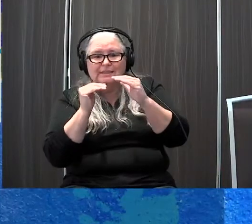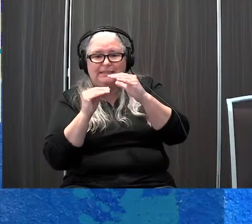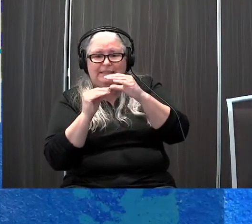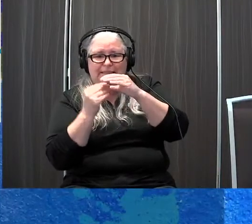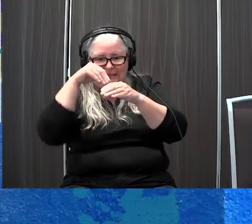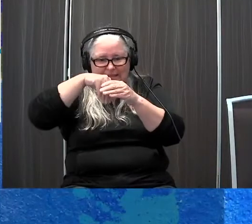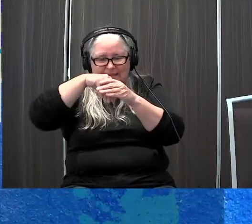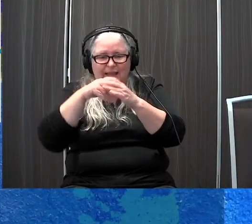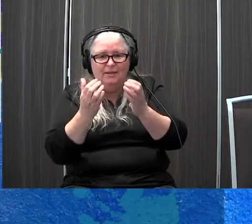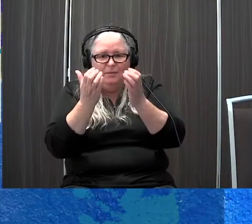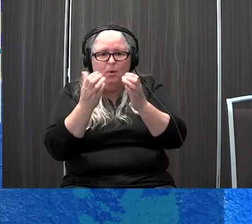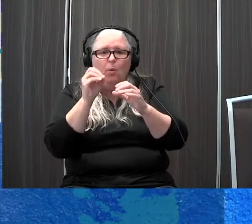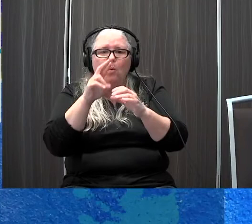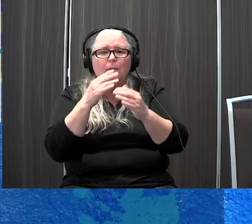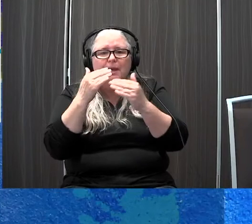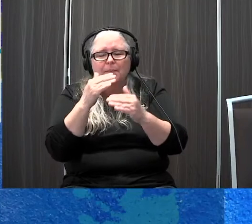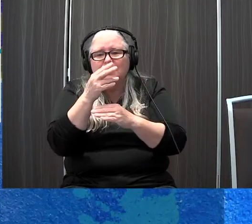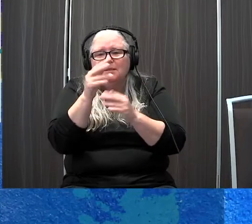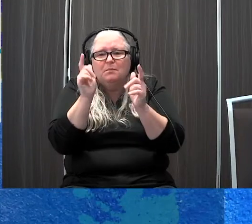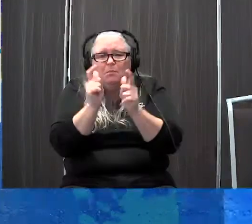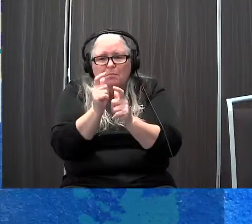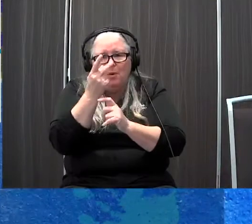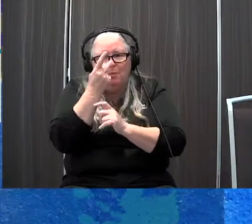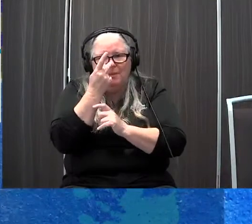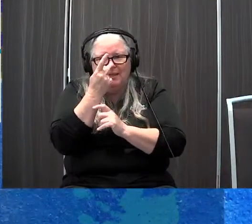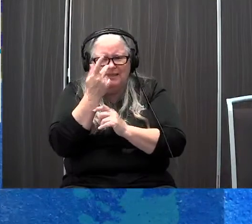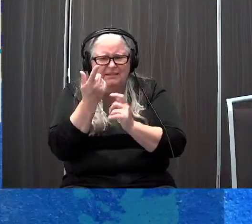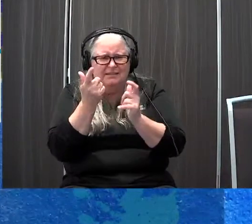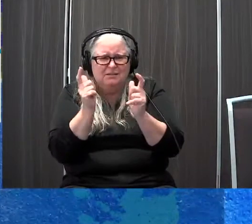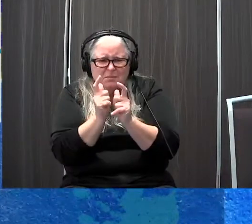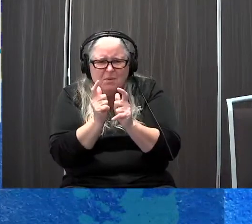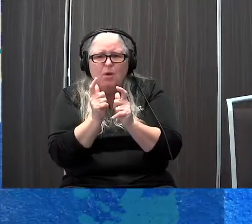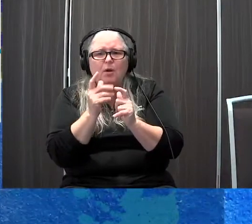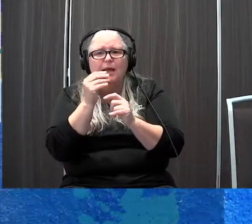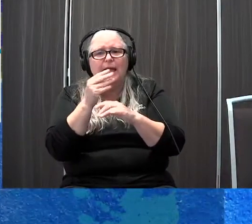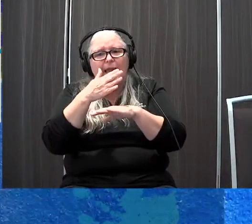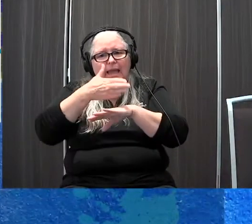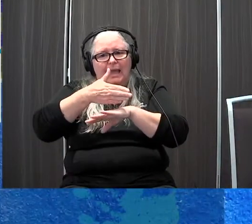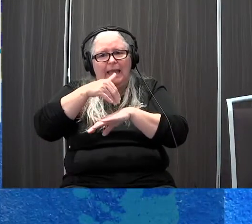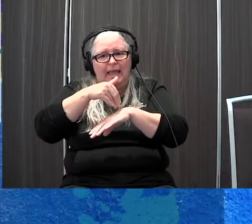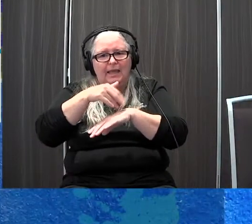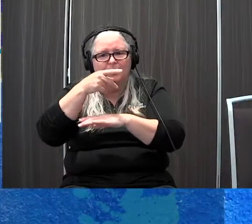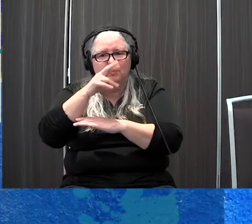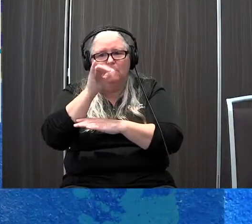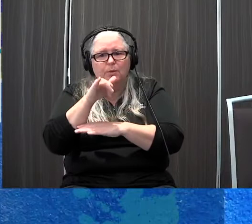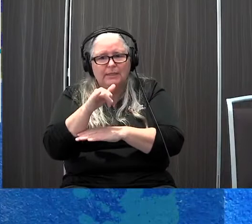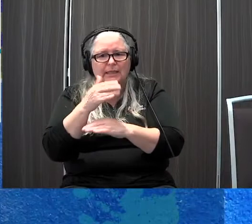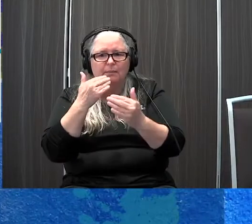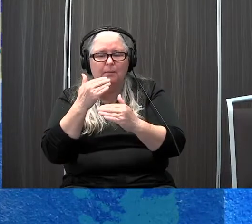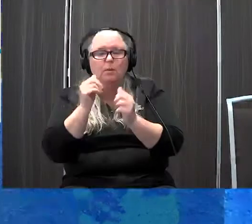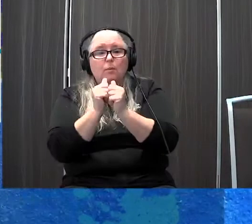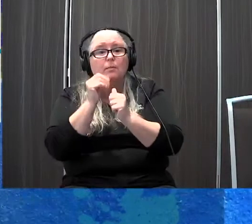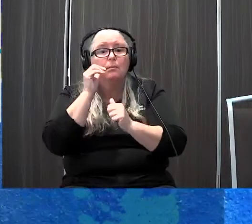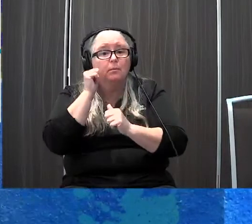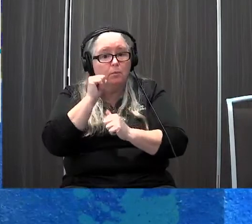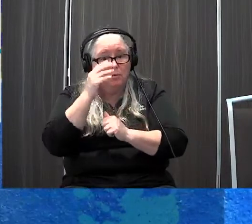or micro penis. At puberty in boys and girls, Puberty may be delayed or absent, or may